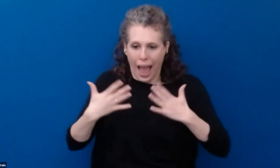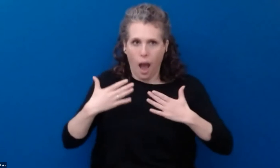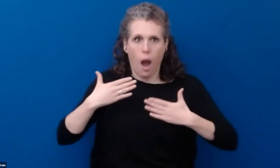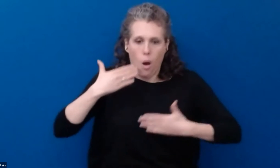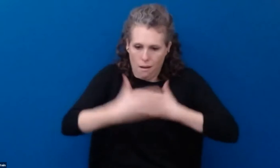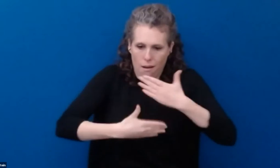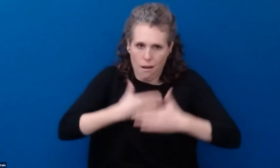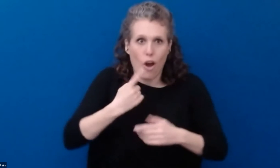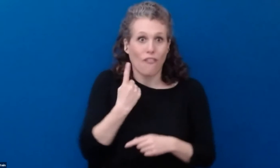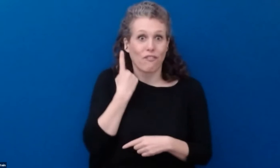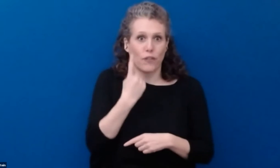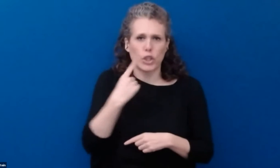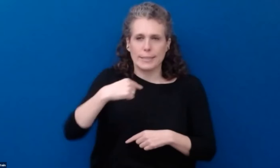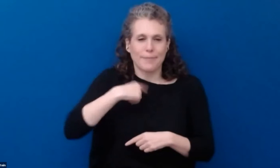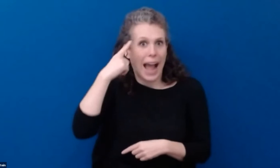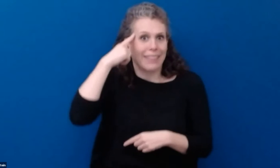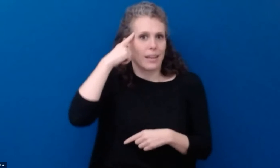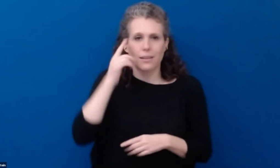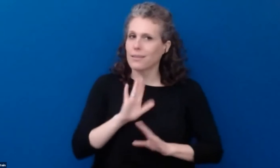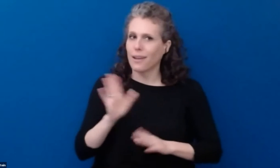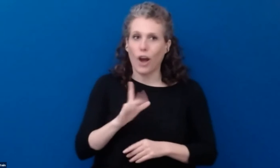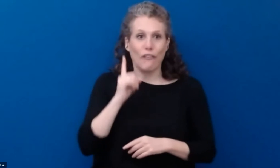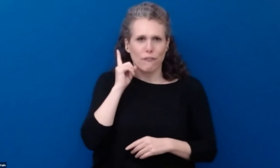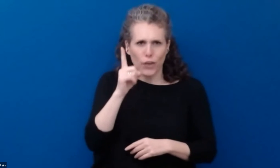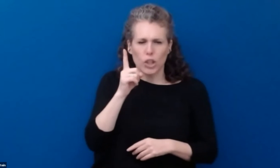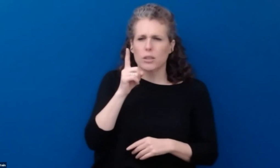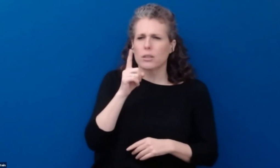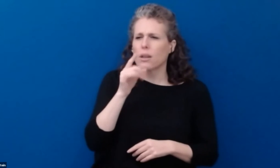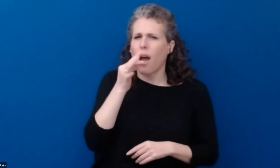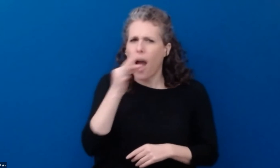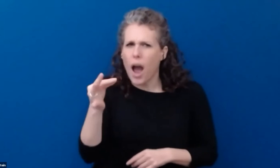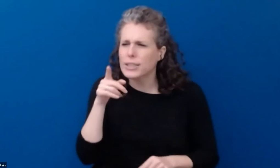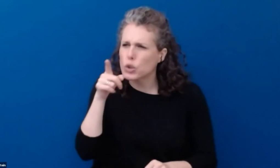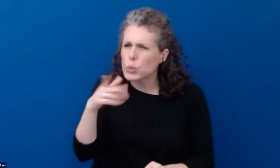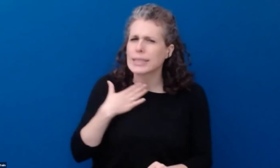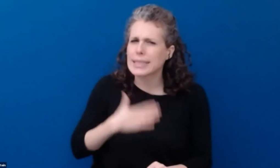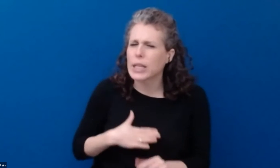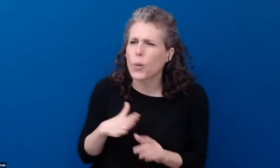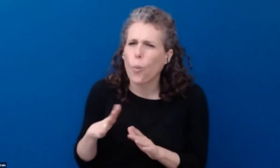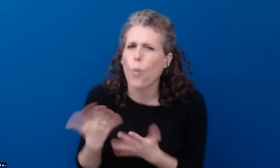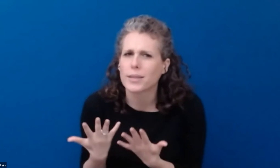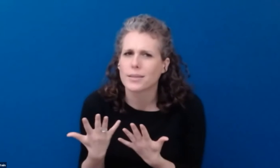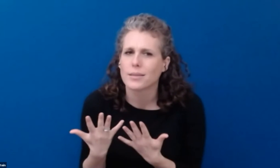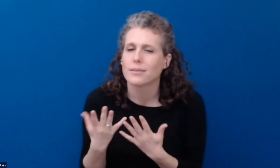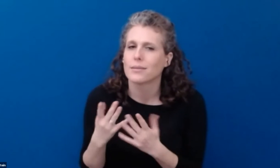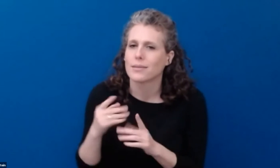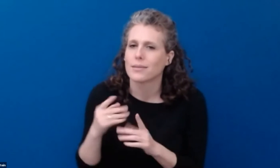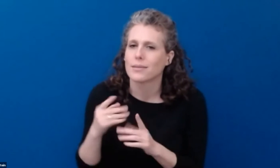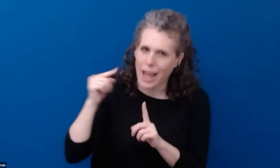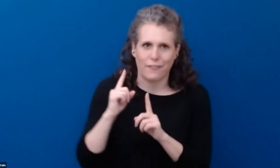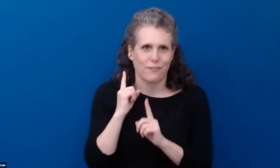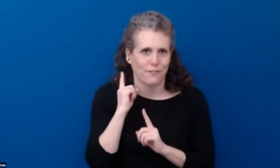and really starting with the needs. And I think that was a fantastic initiative, and also points to